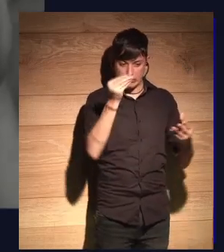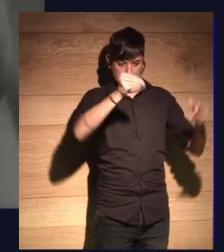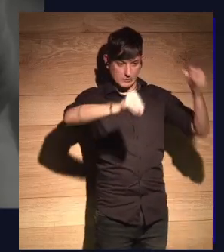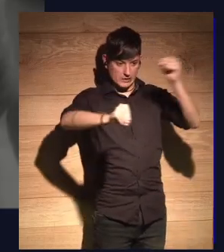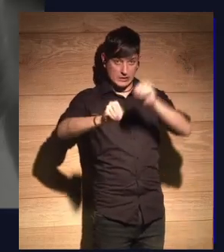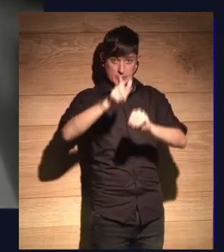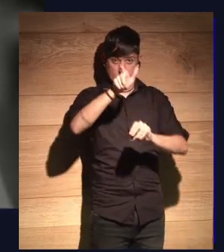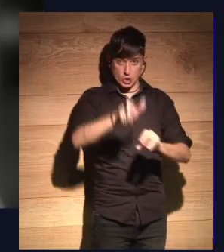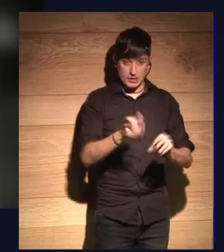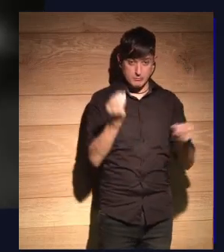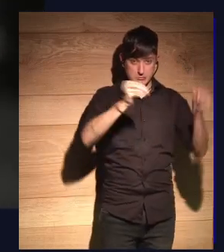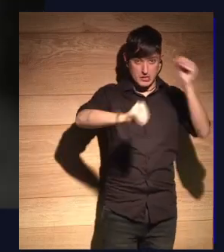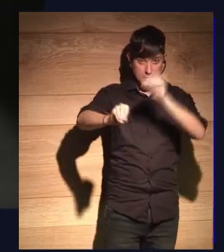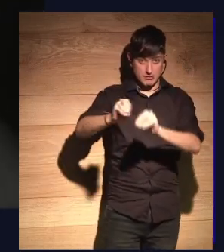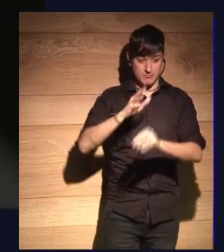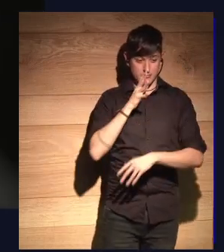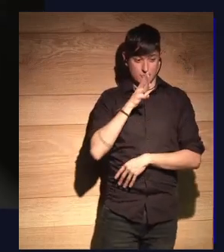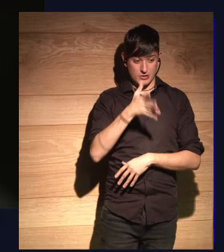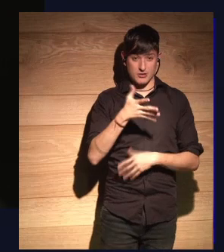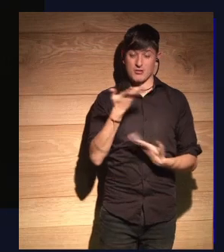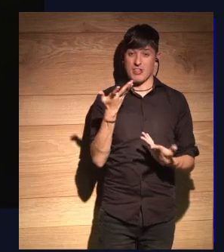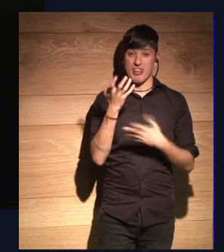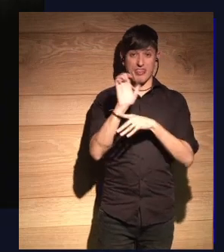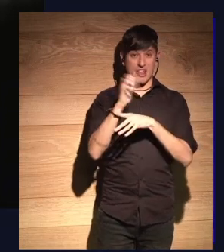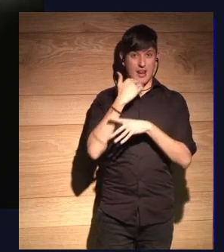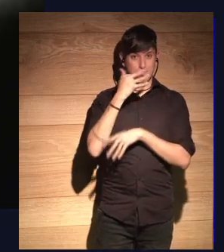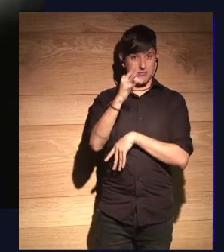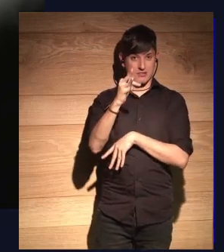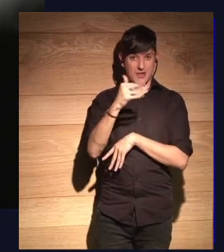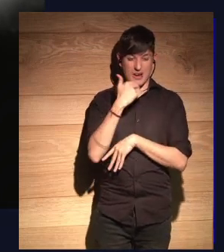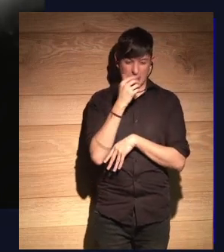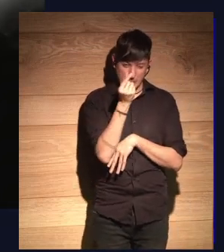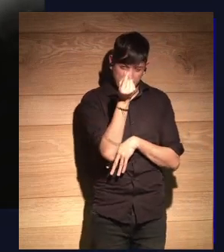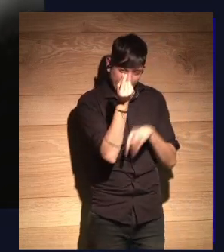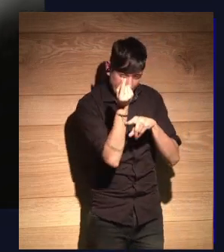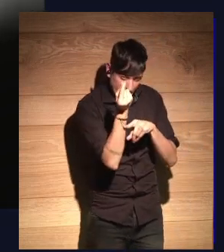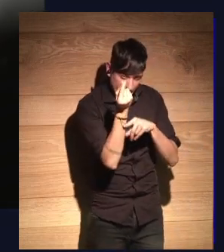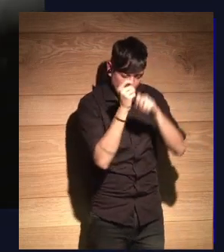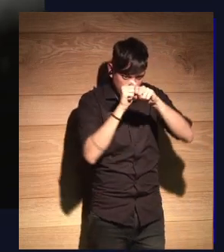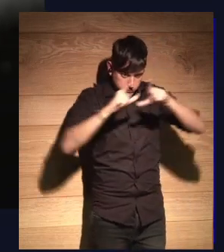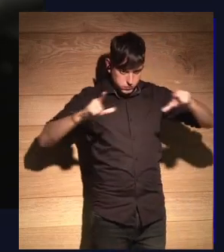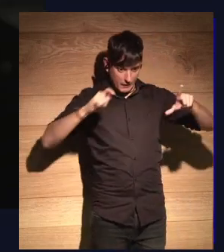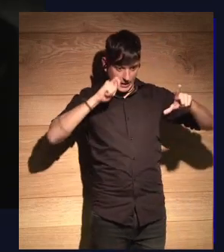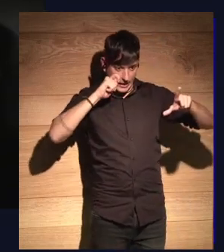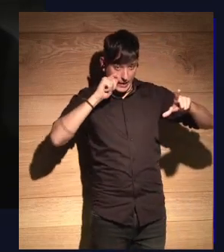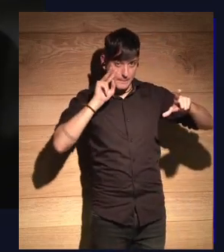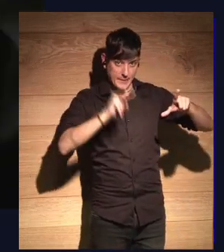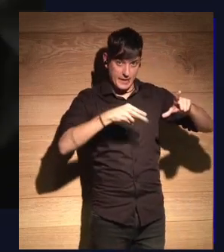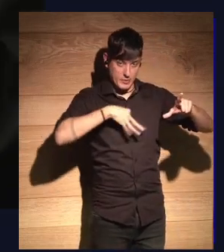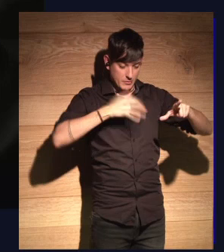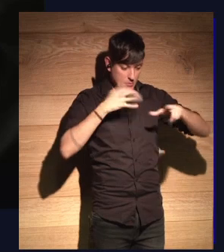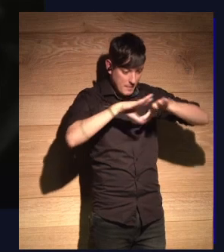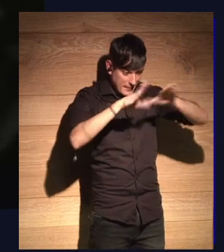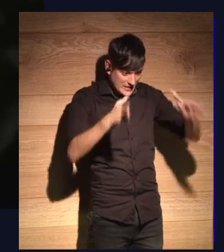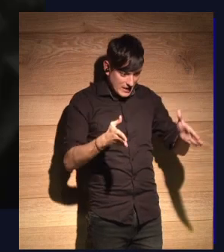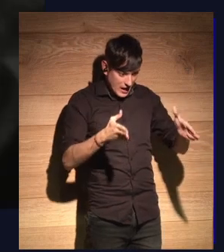for. You can see a microscopic, view of their table and what they're doing. And that I achieved live, finally, where